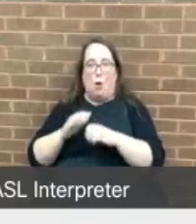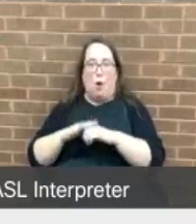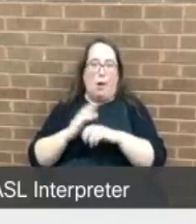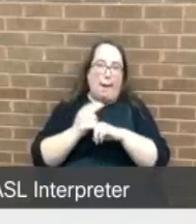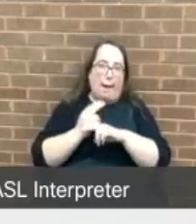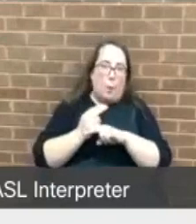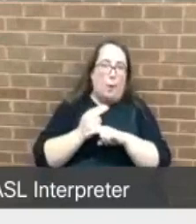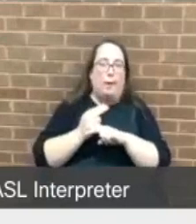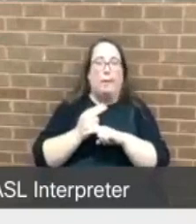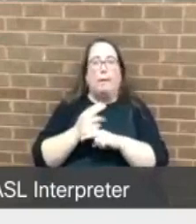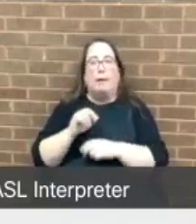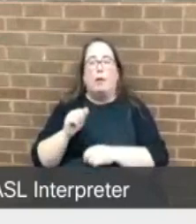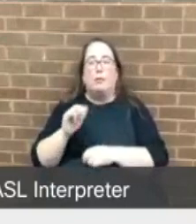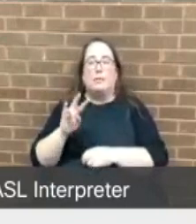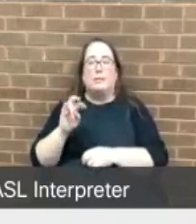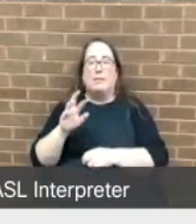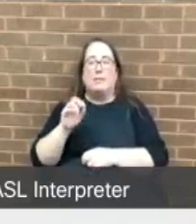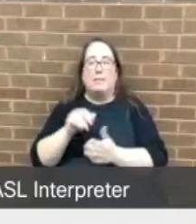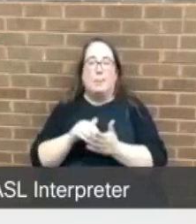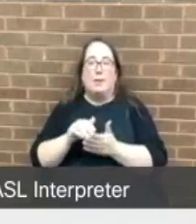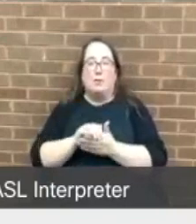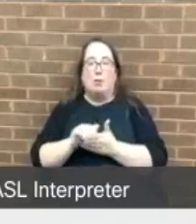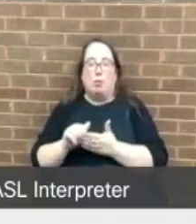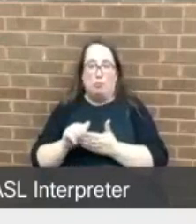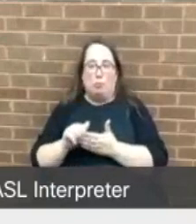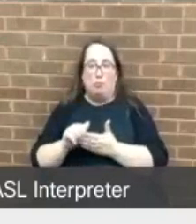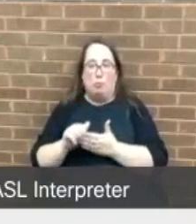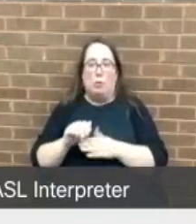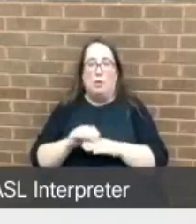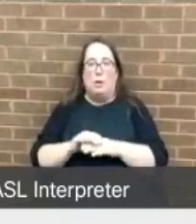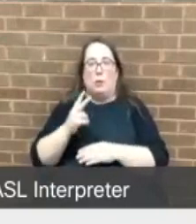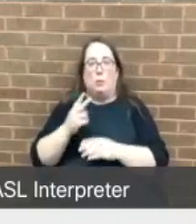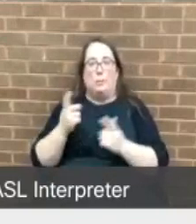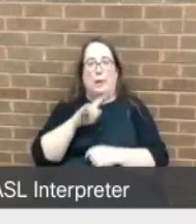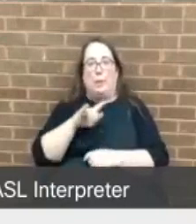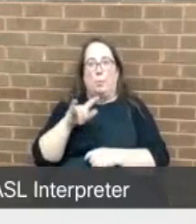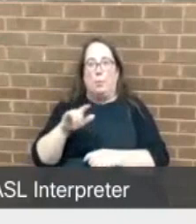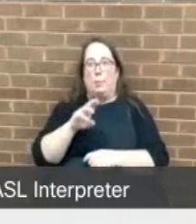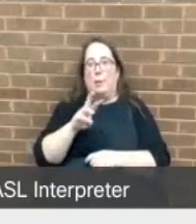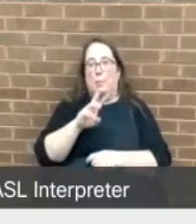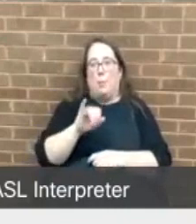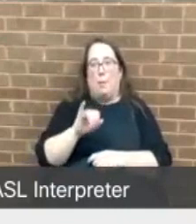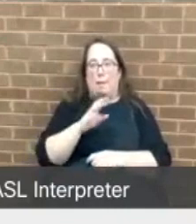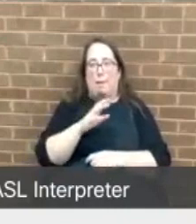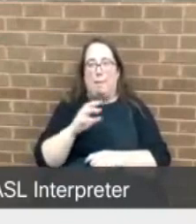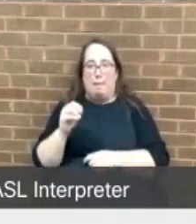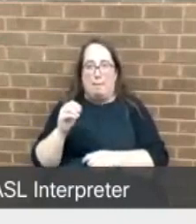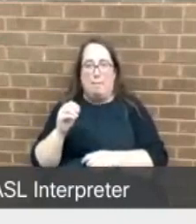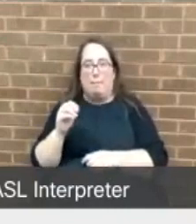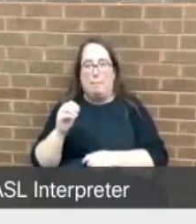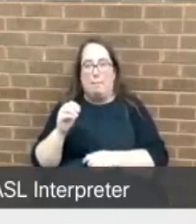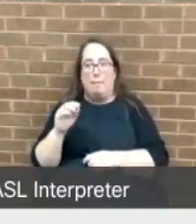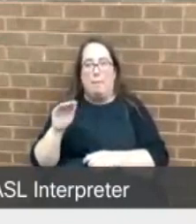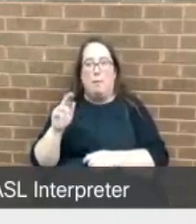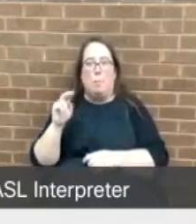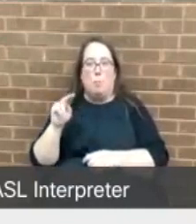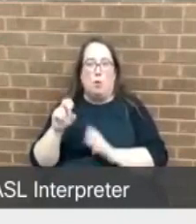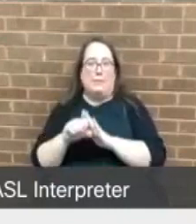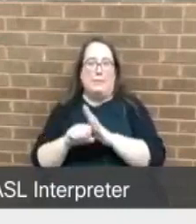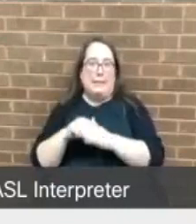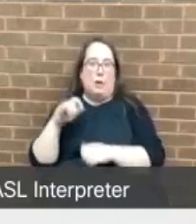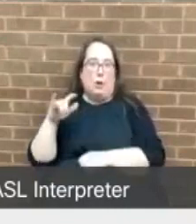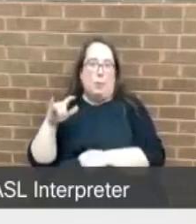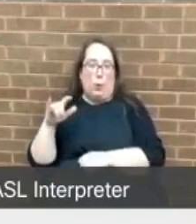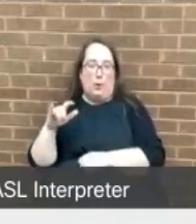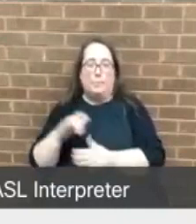highway network, another $750 million backlog in our two main airports, BWI Marshall and Martin State